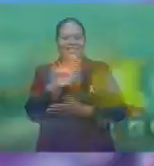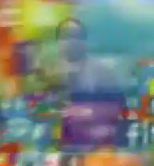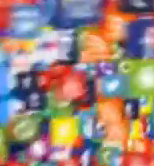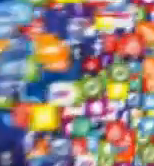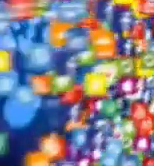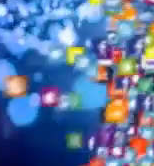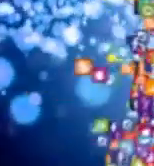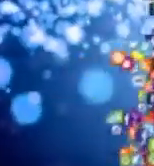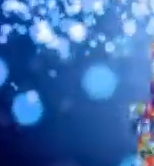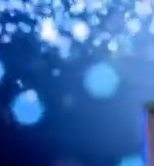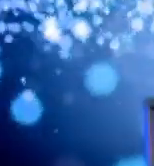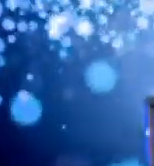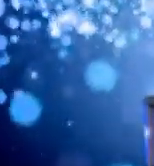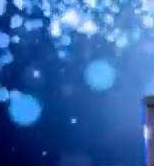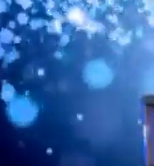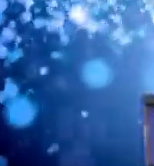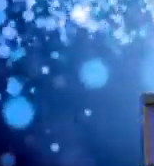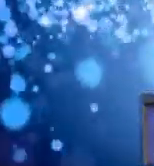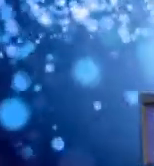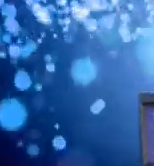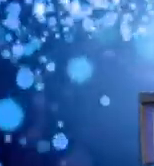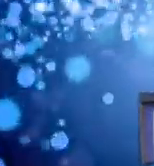says.